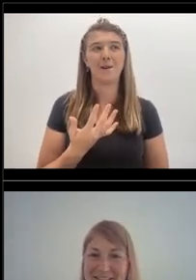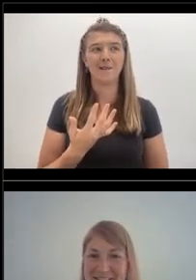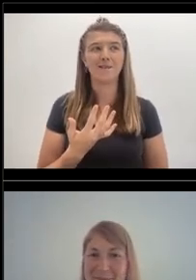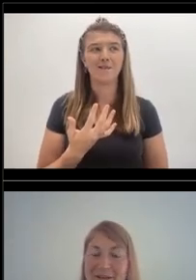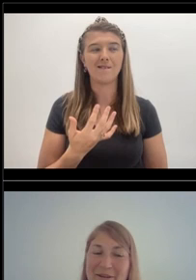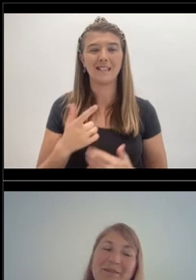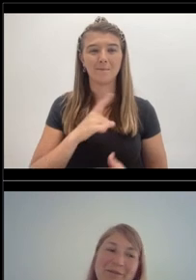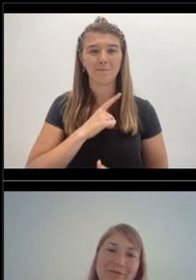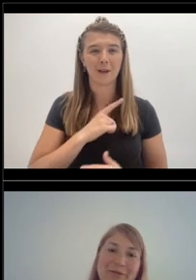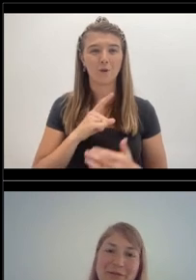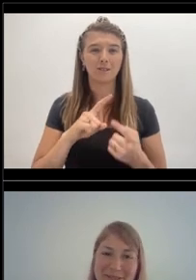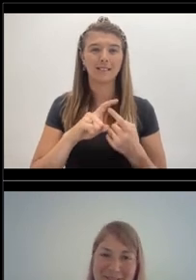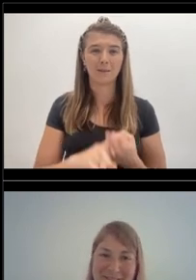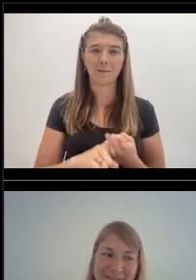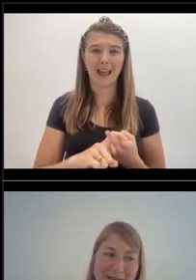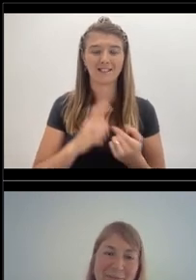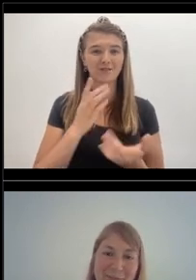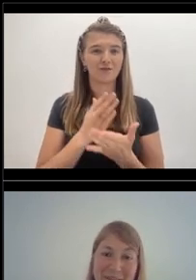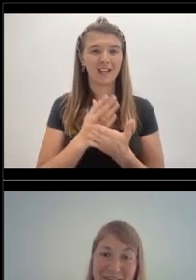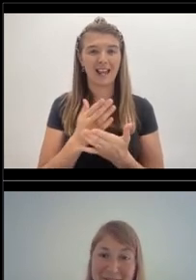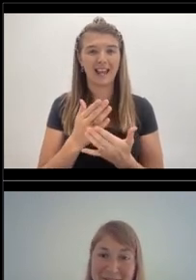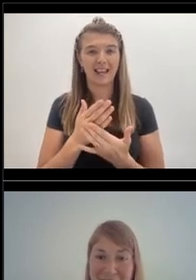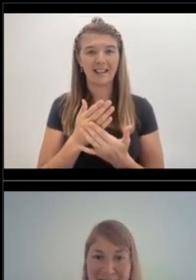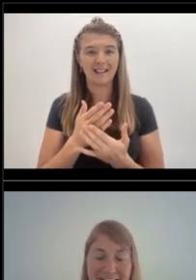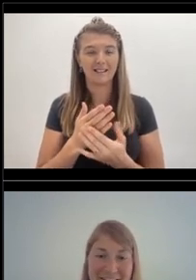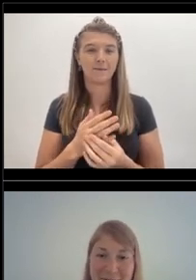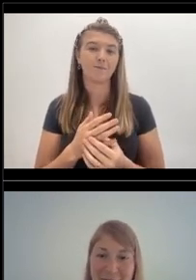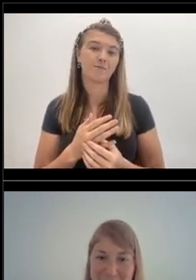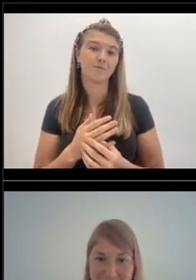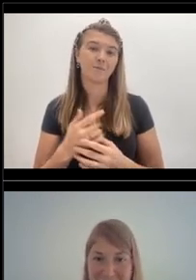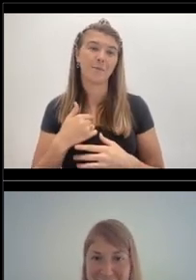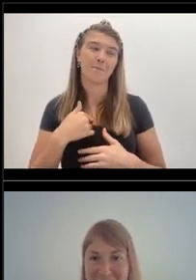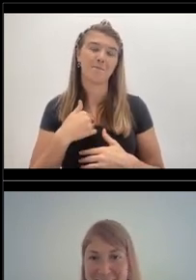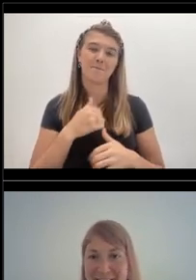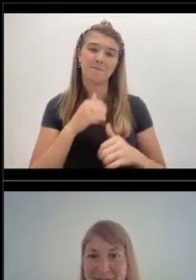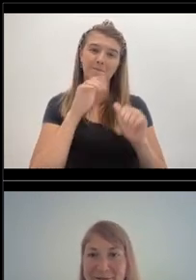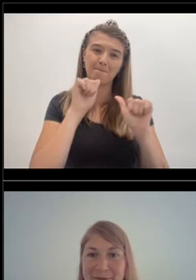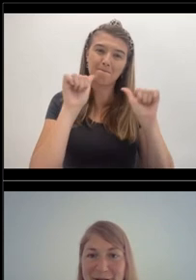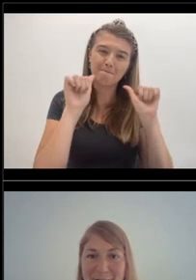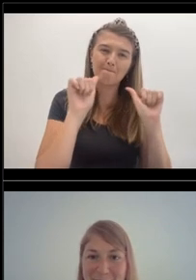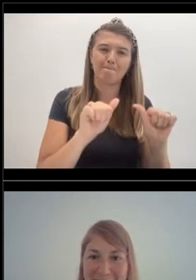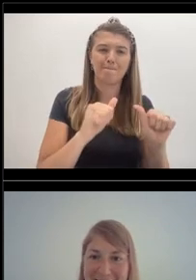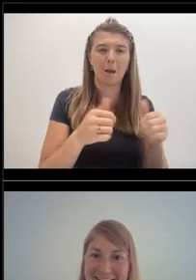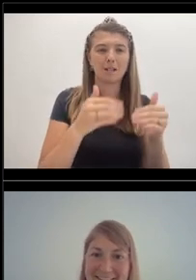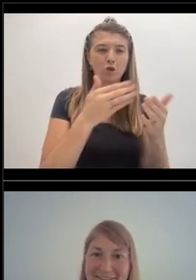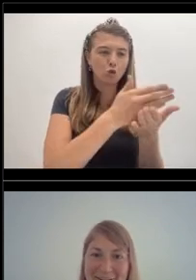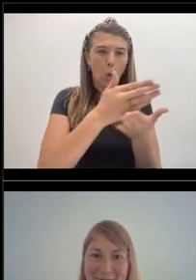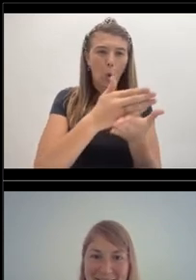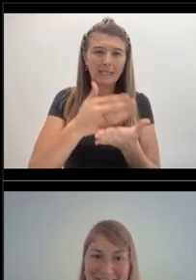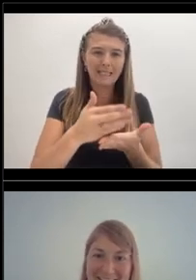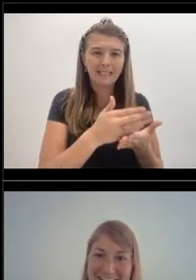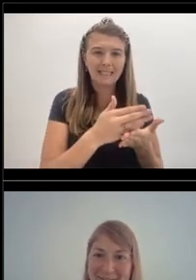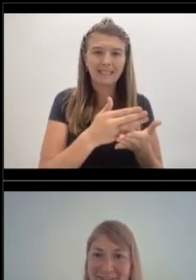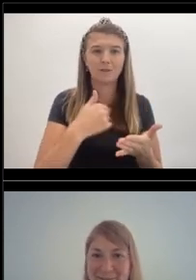it depends. I mean, of course, I'm a fanatic with sorting, so I sort my own plastic